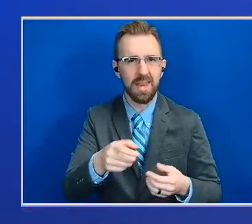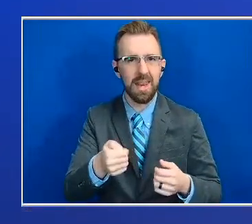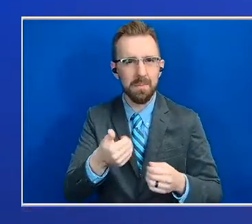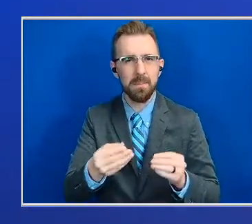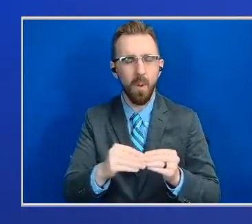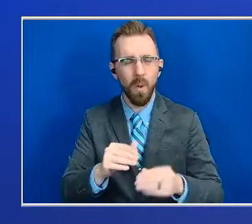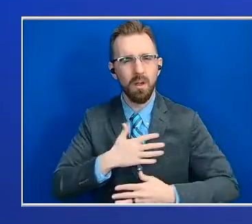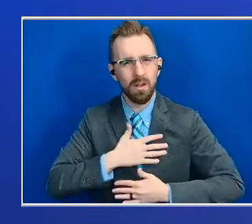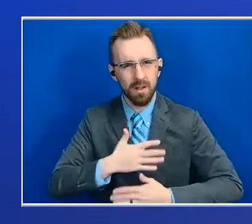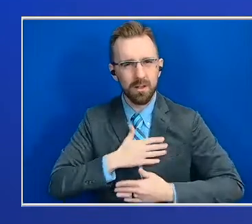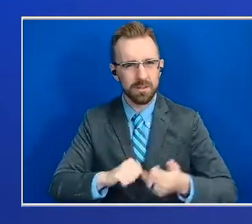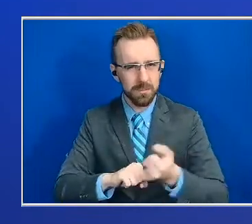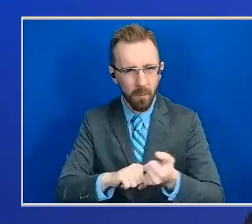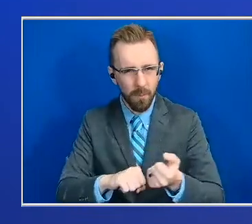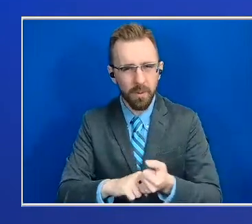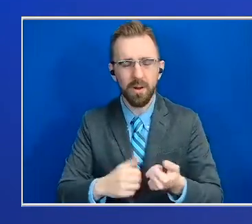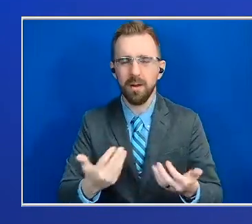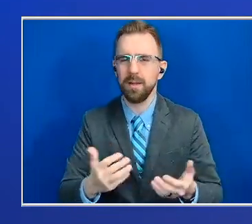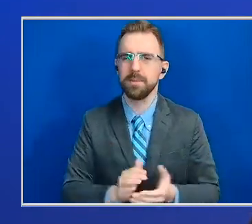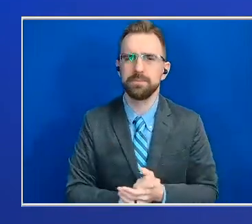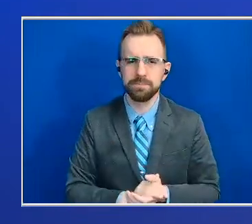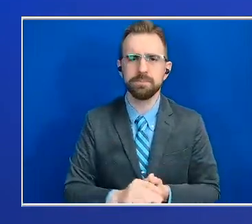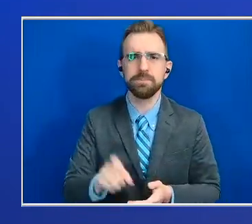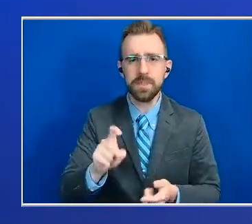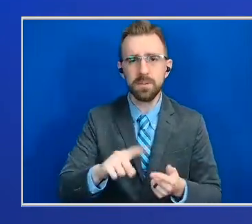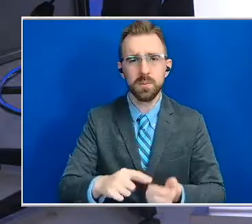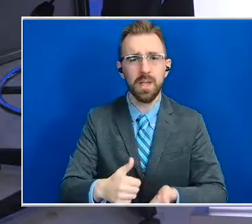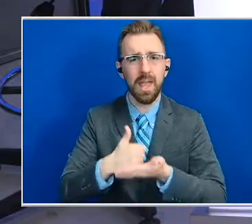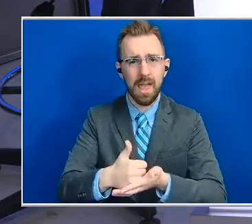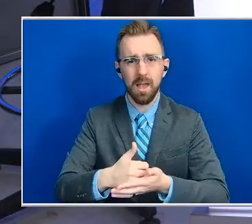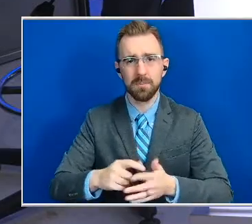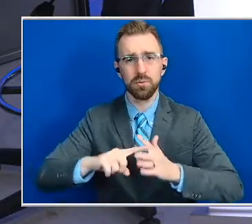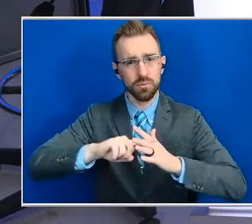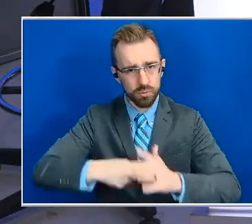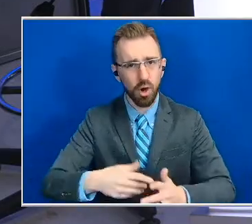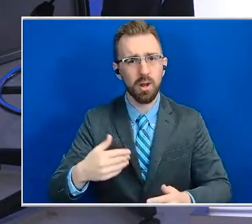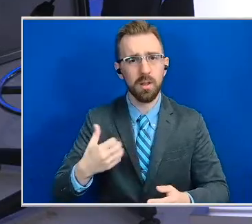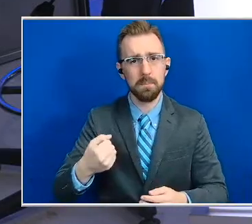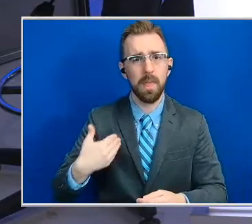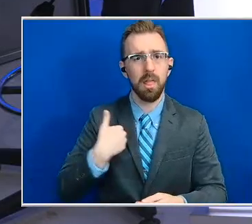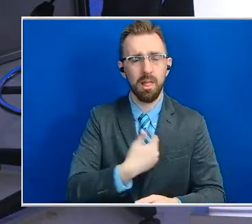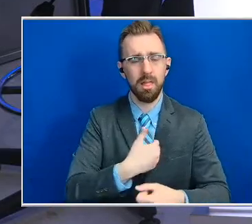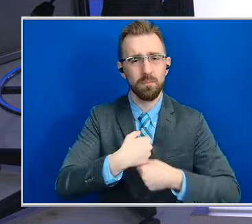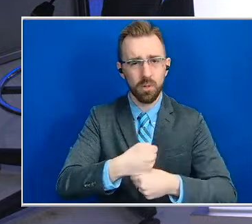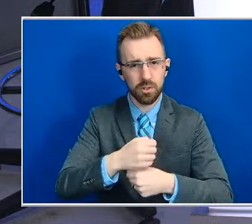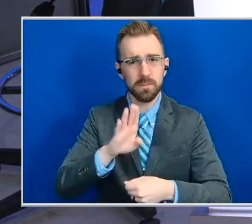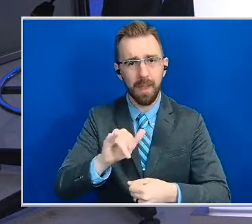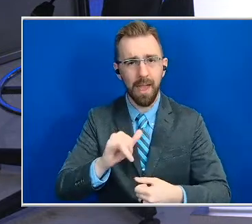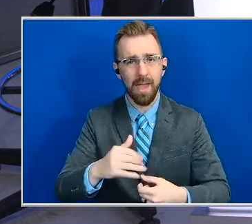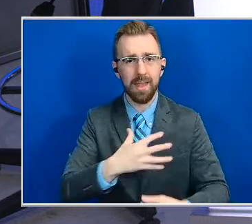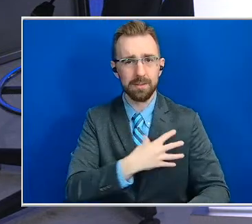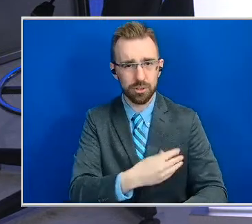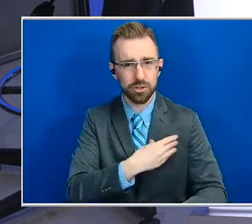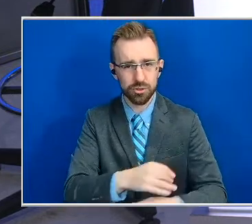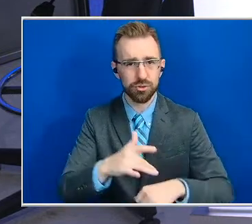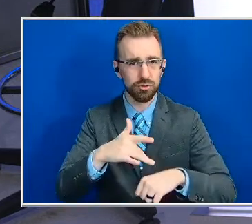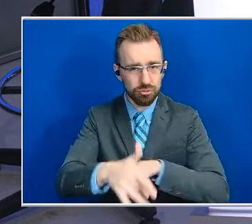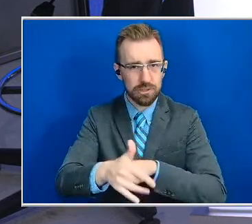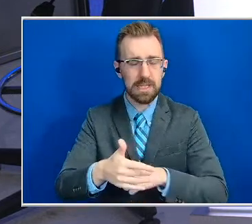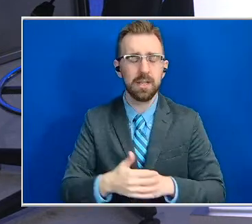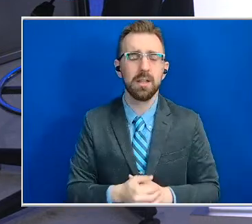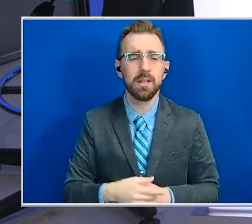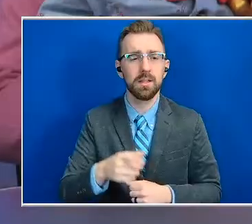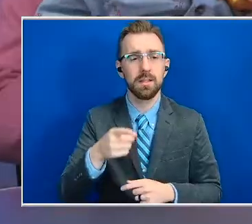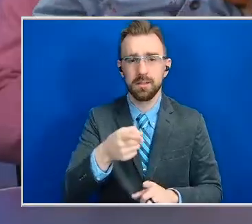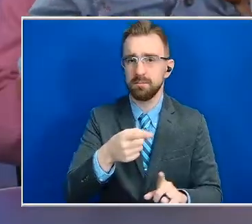support, and we needed to help jumpstart milk production by milk expression very early on. And Ashley has been an